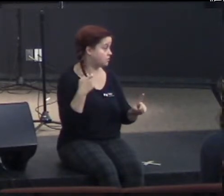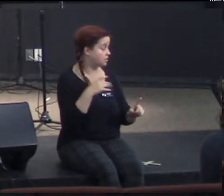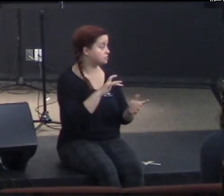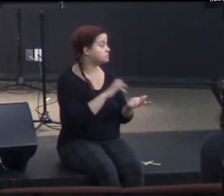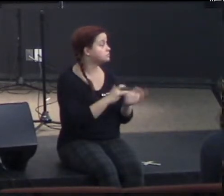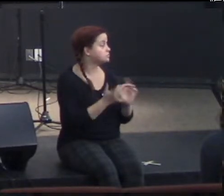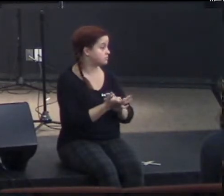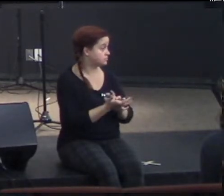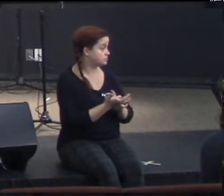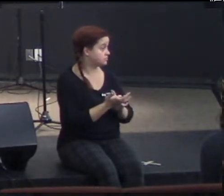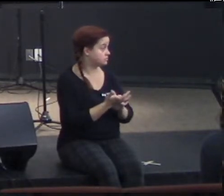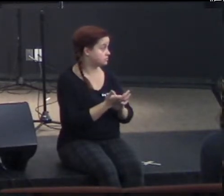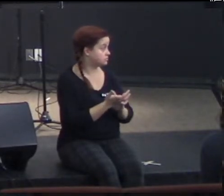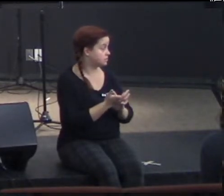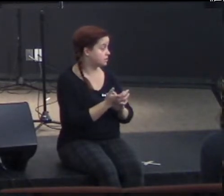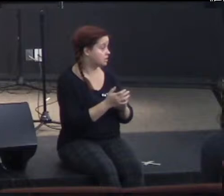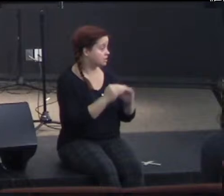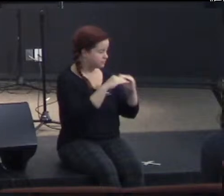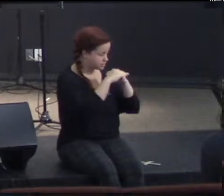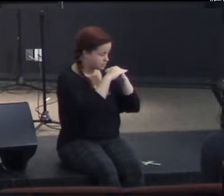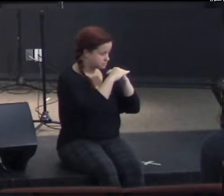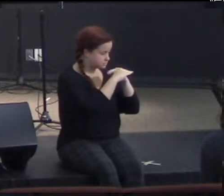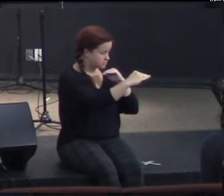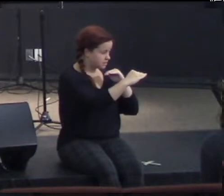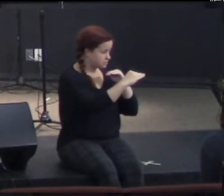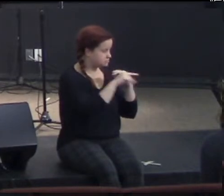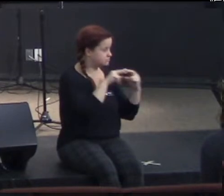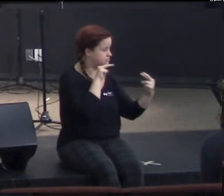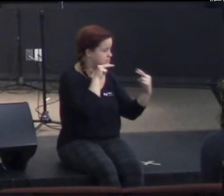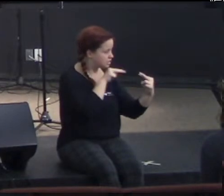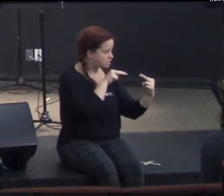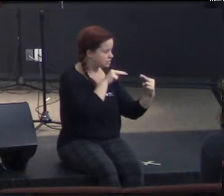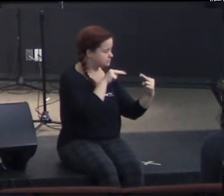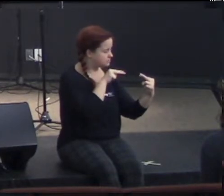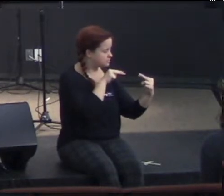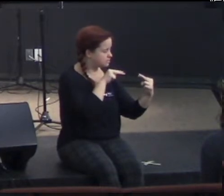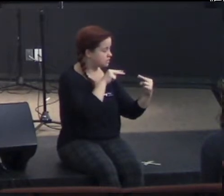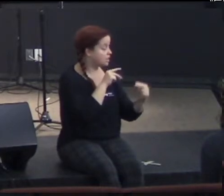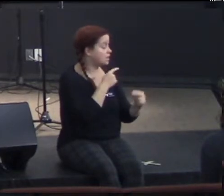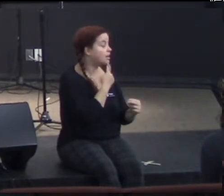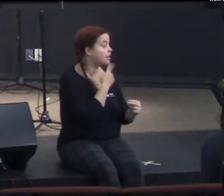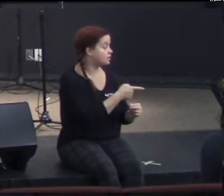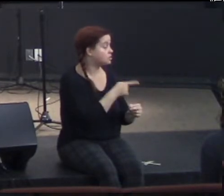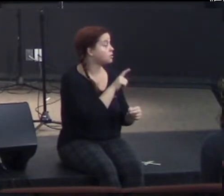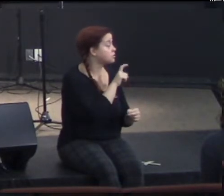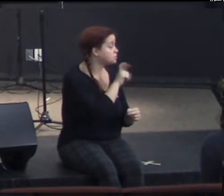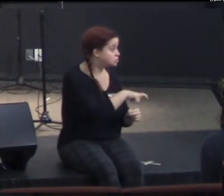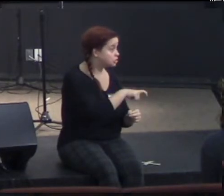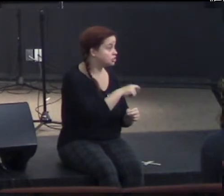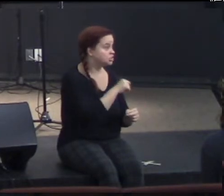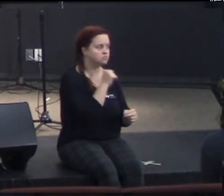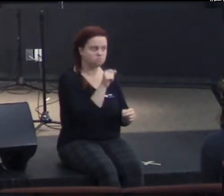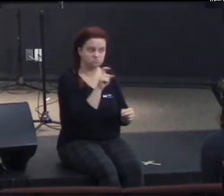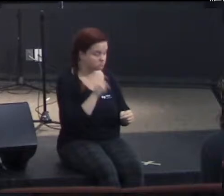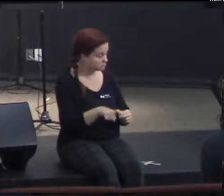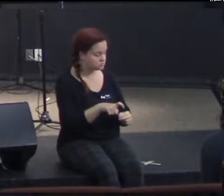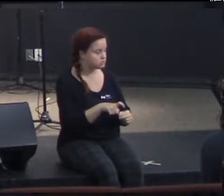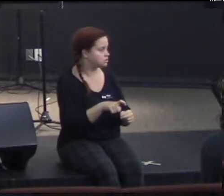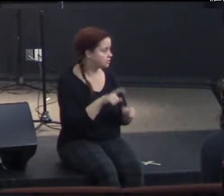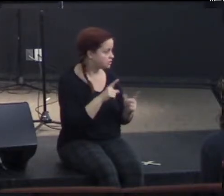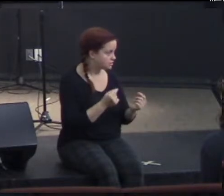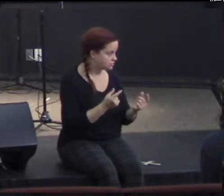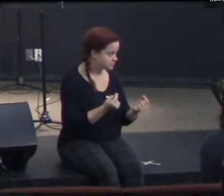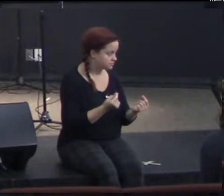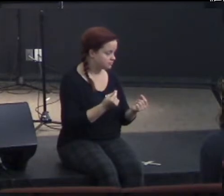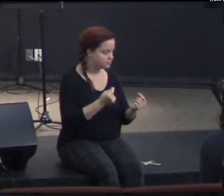level gaze, right at you, telling you what you should and shouldn't do. The law was necessary. In order for us to